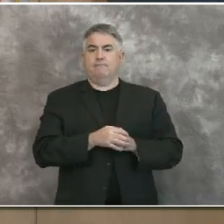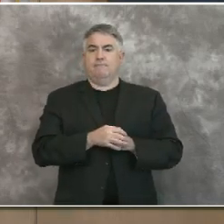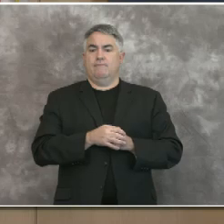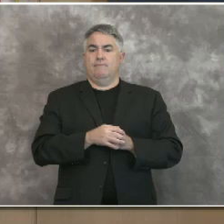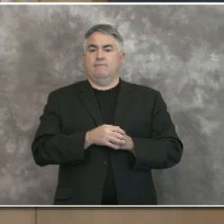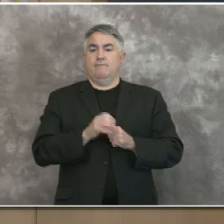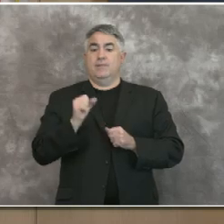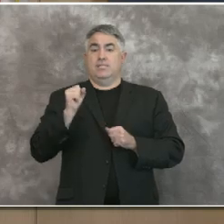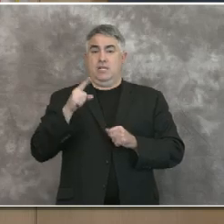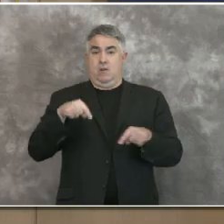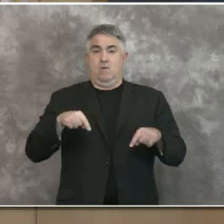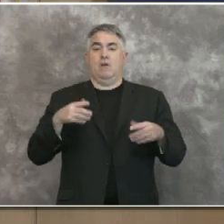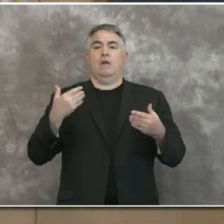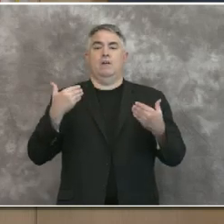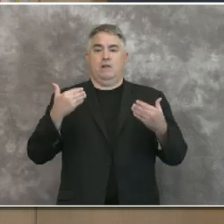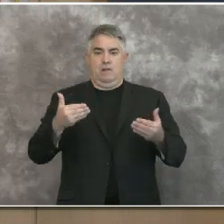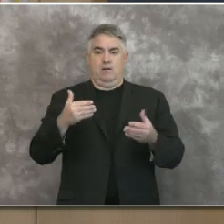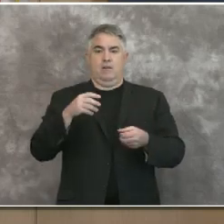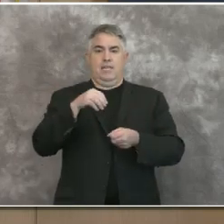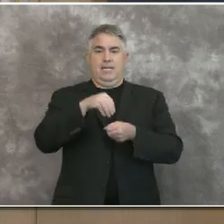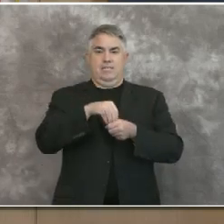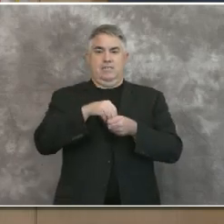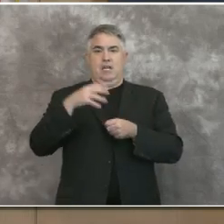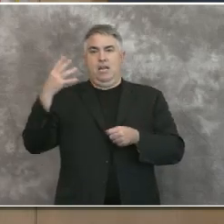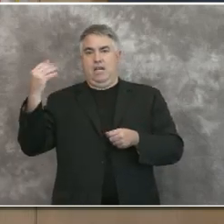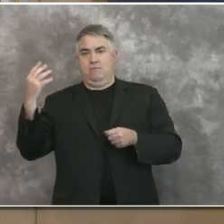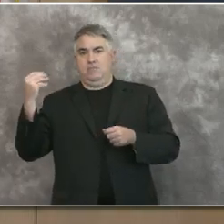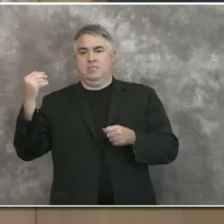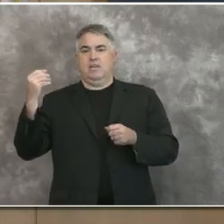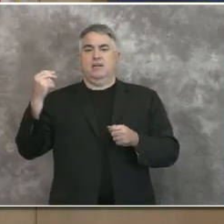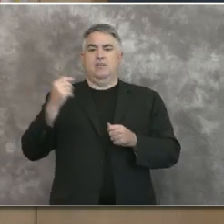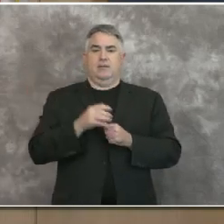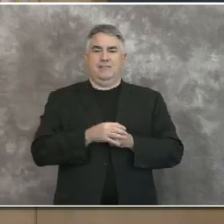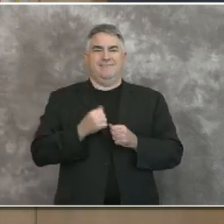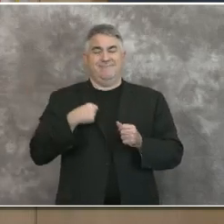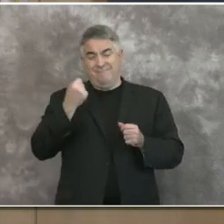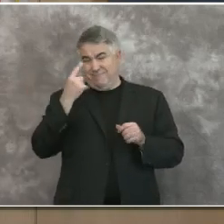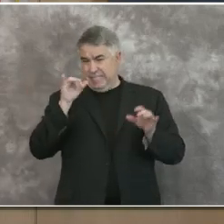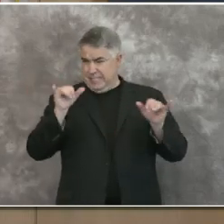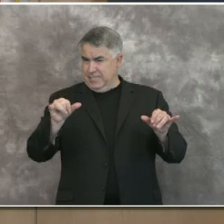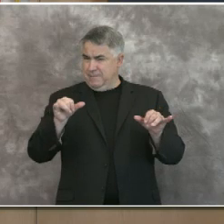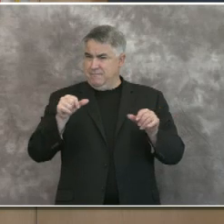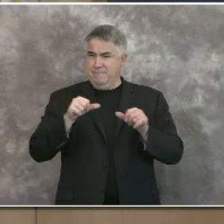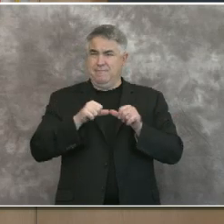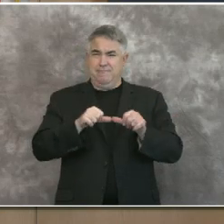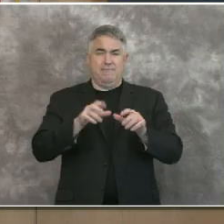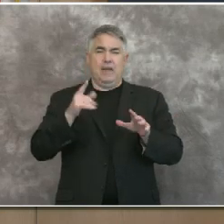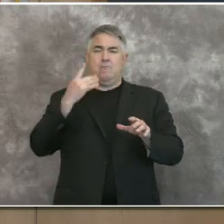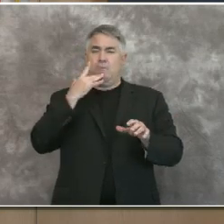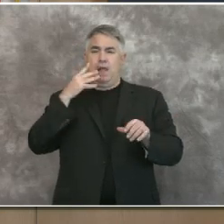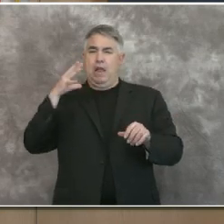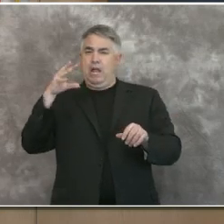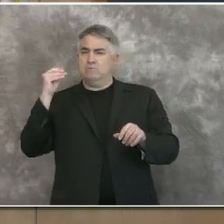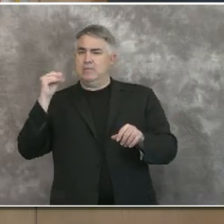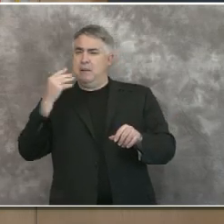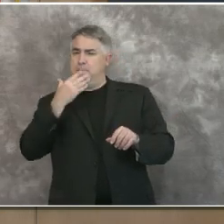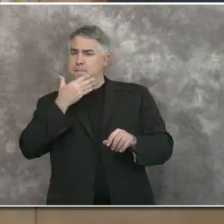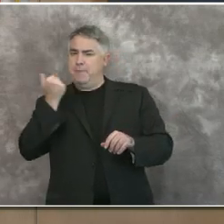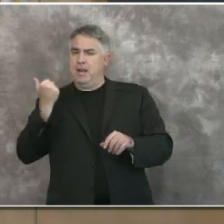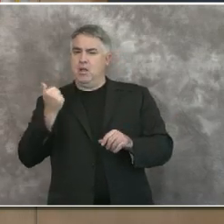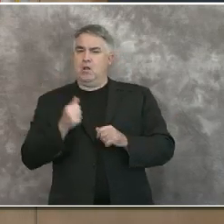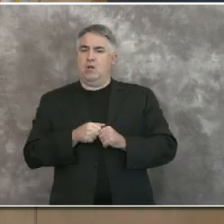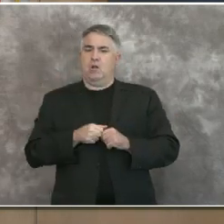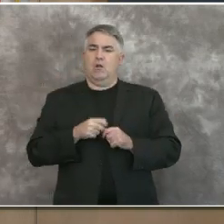performed either inside or outside. We encourage outdoor ceremonies, outdoor